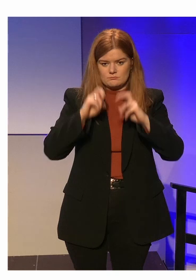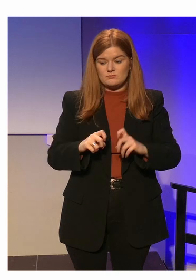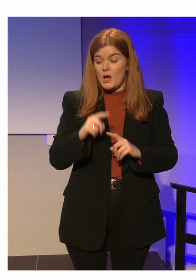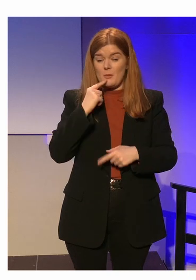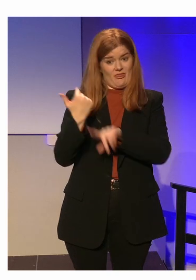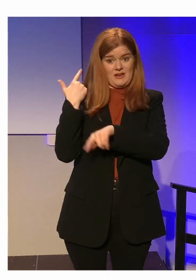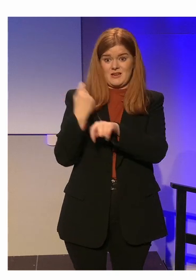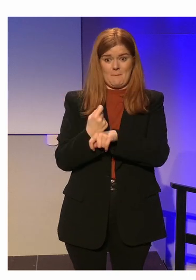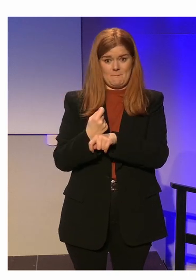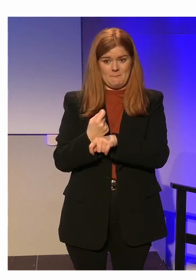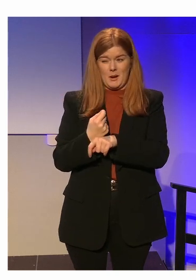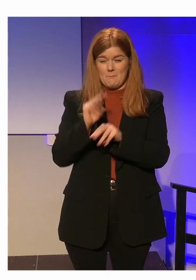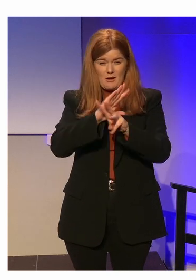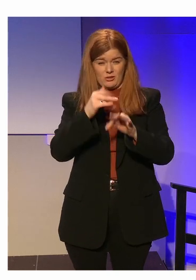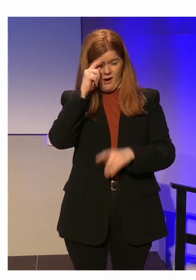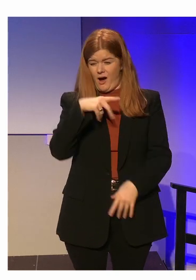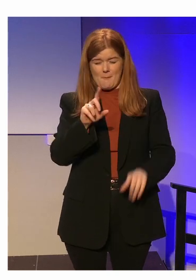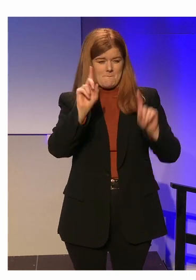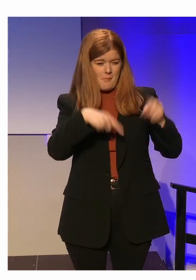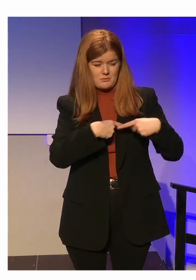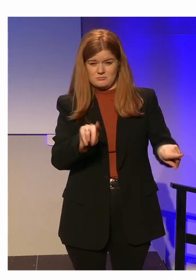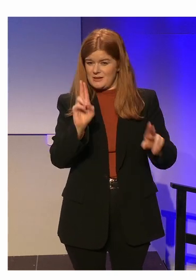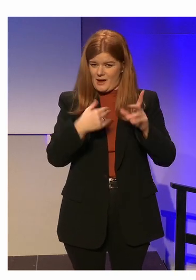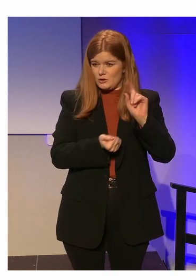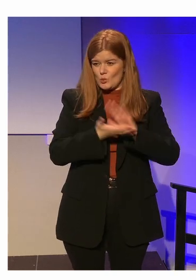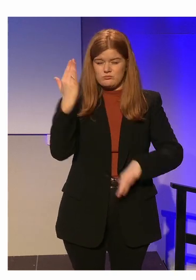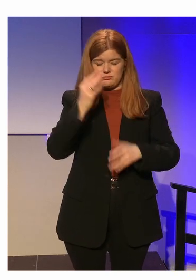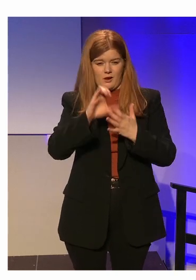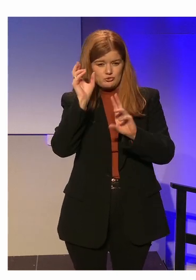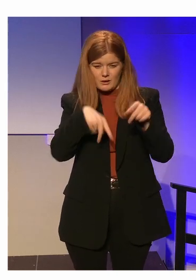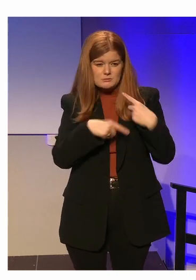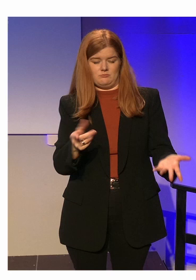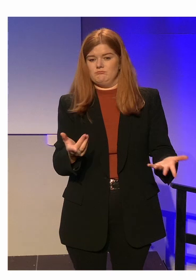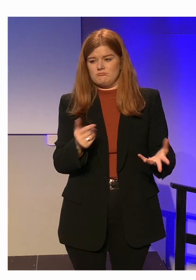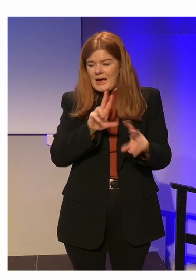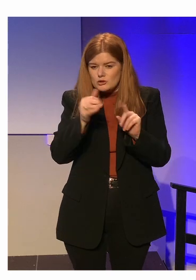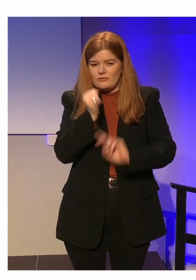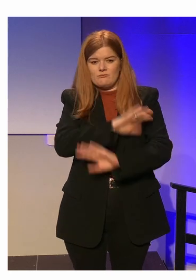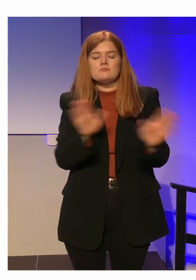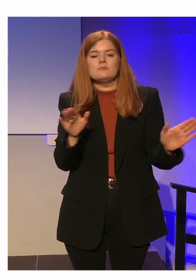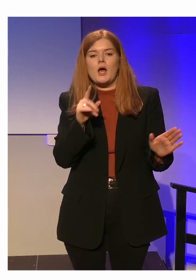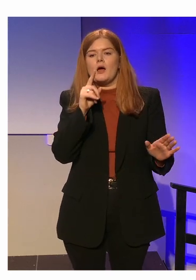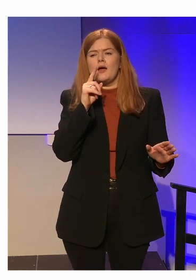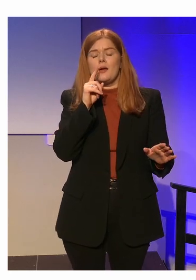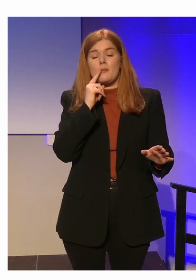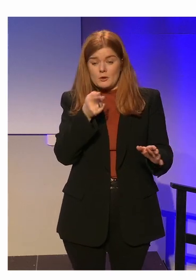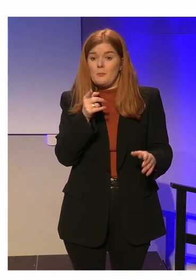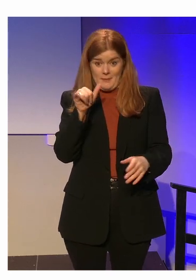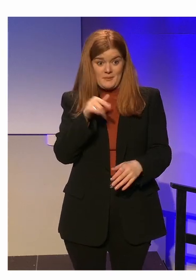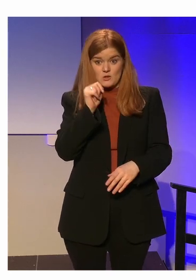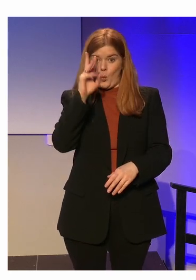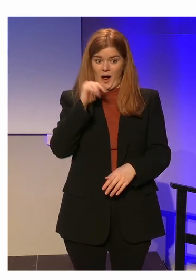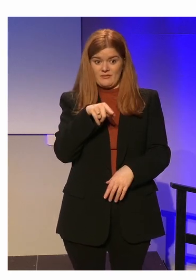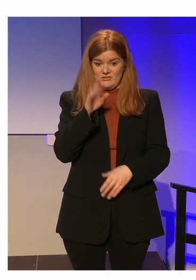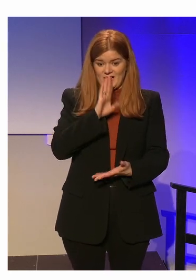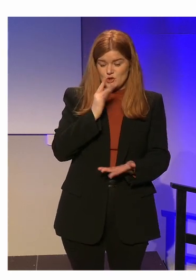parents thought were impossible for her to achieve, right? It seemed impossible. In fact, that might have been why they were so